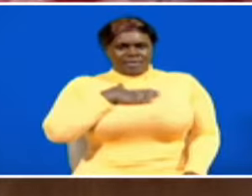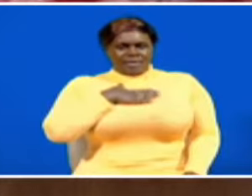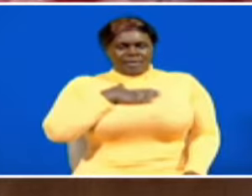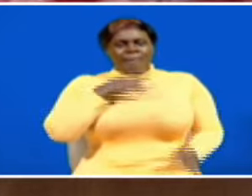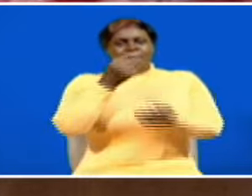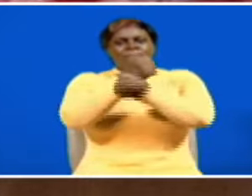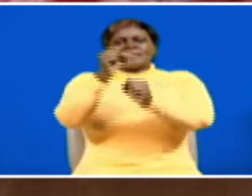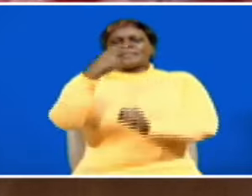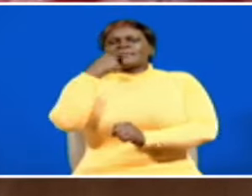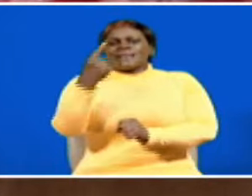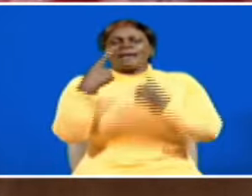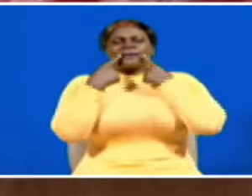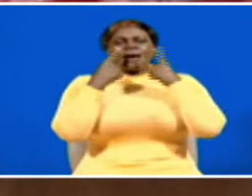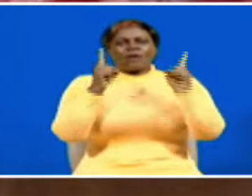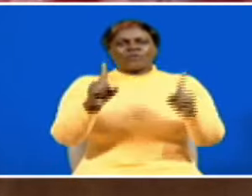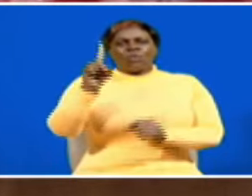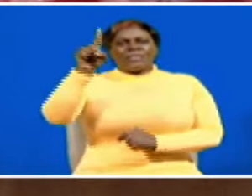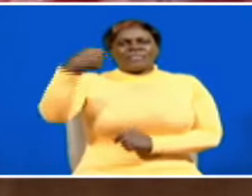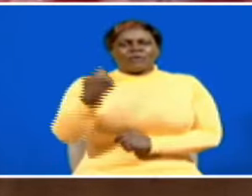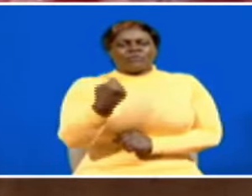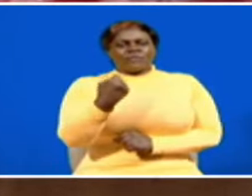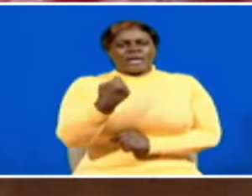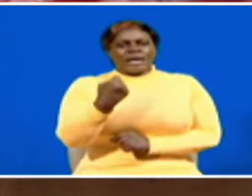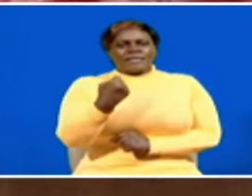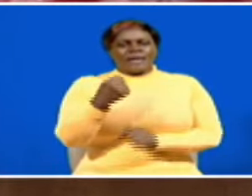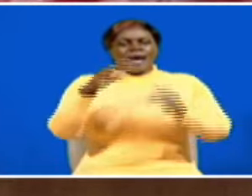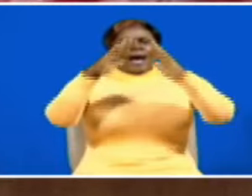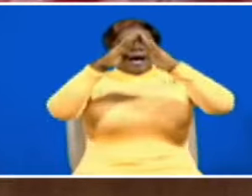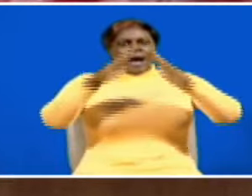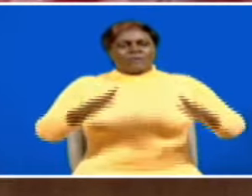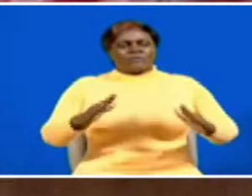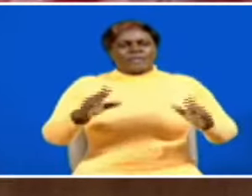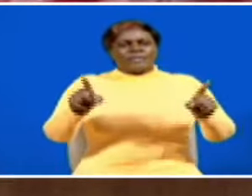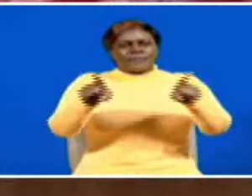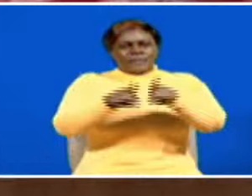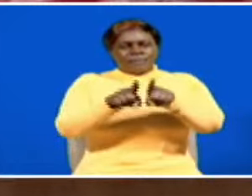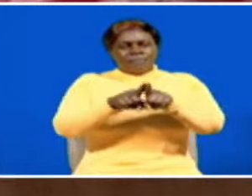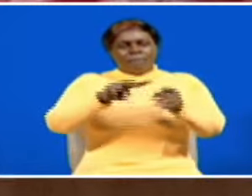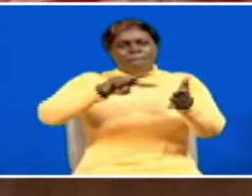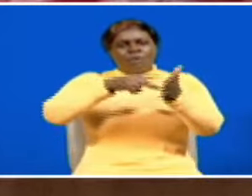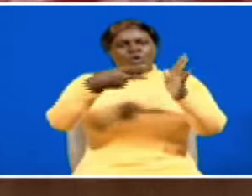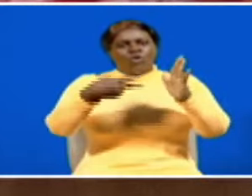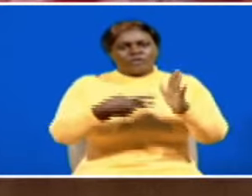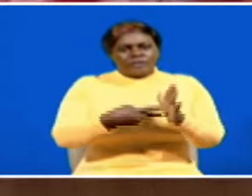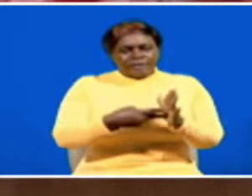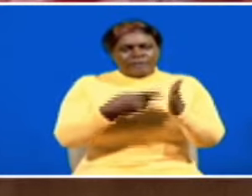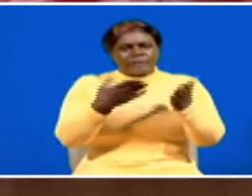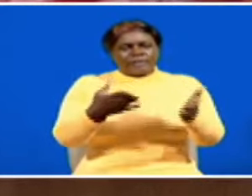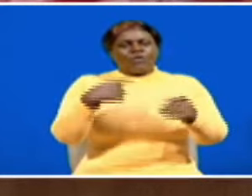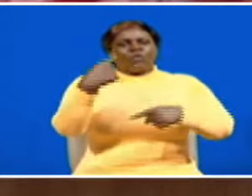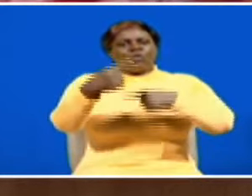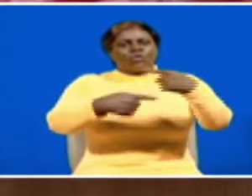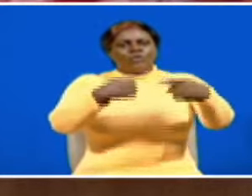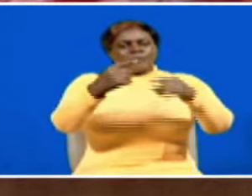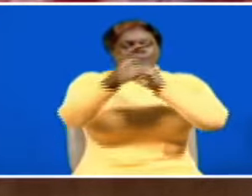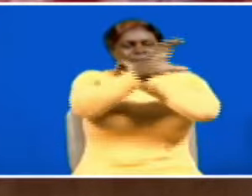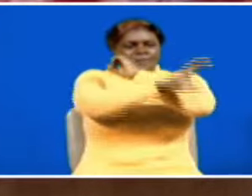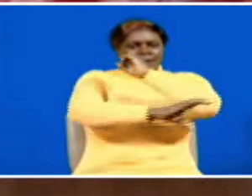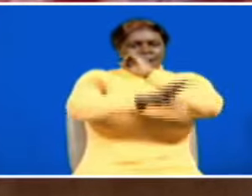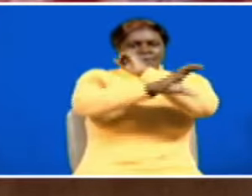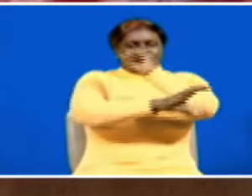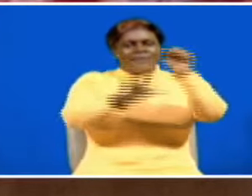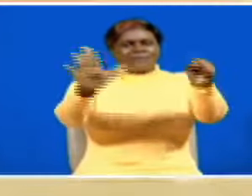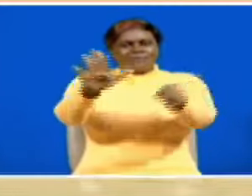the president has announced 1,000 units for Makueni County under the housing project that has been ongoing across the country.